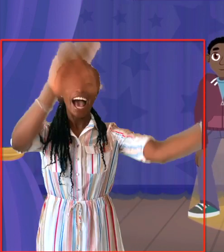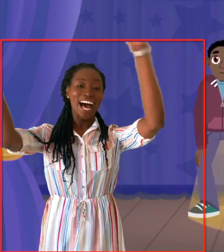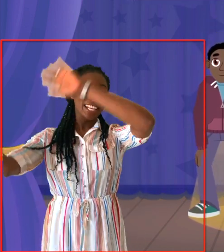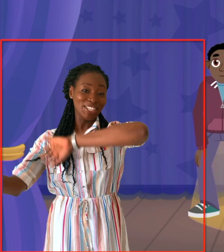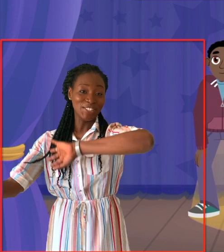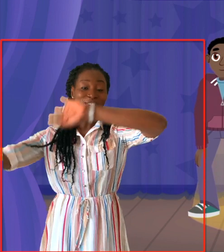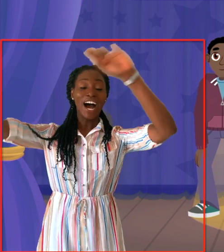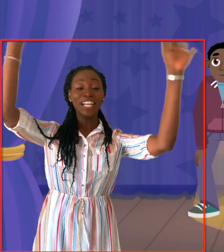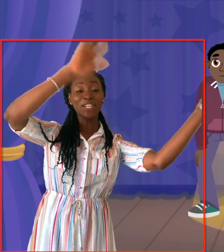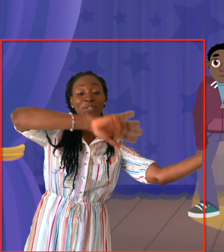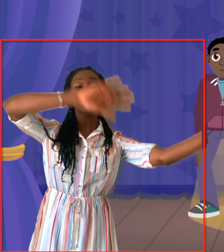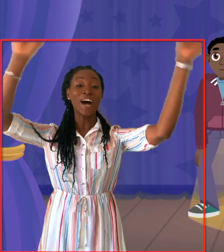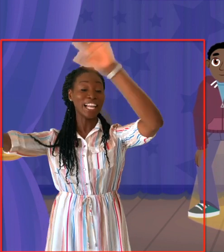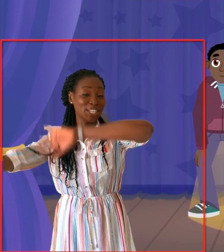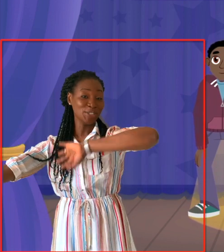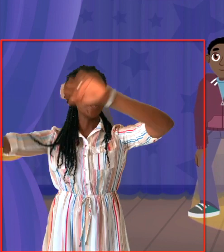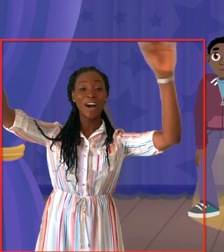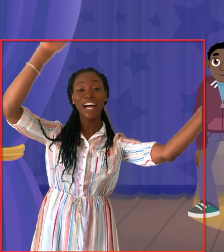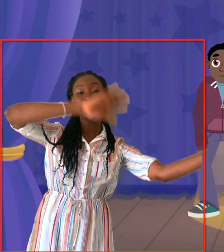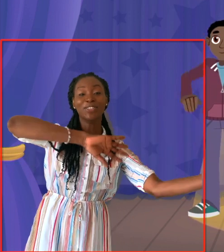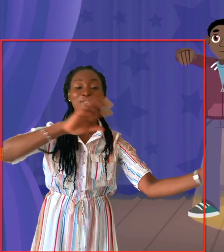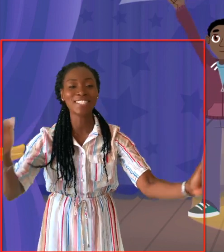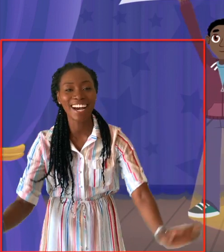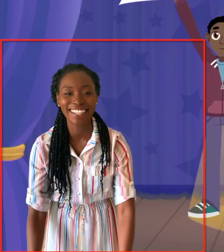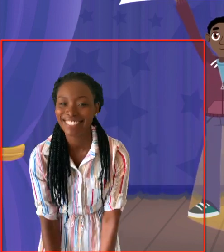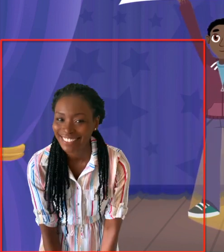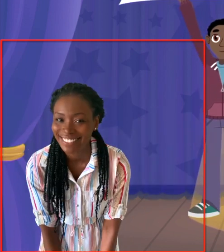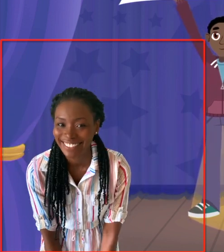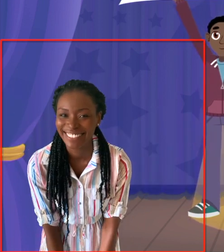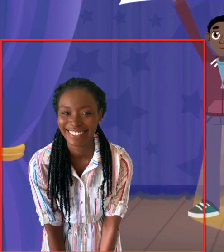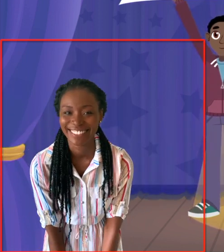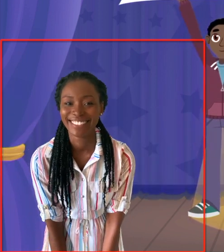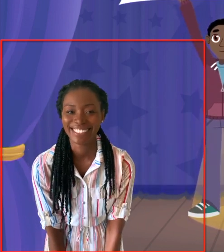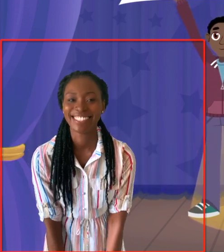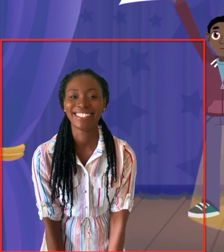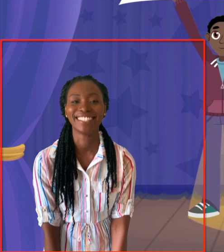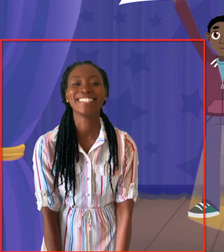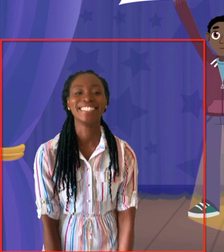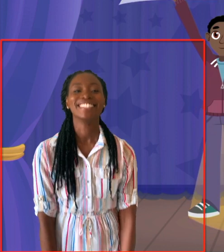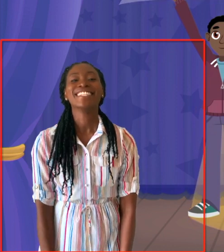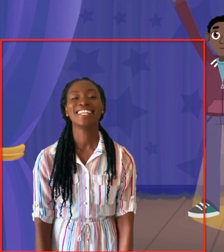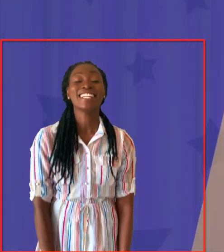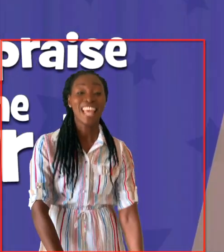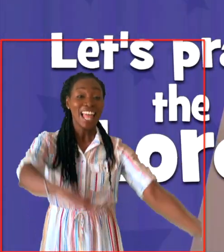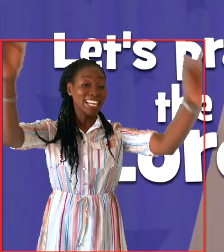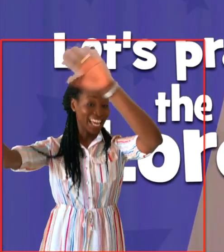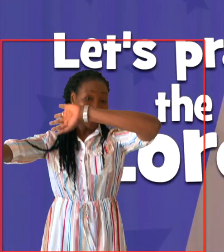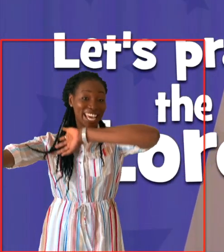Lord. Hallelujah, hallelujah, hallelujah, hallelujah. Let's praise the